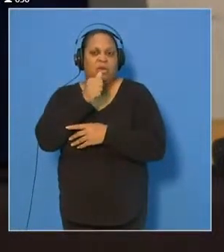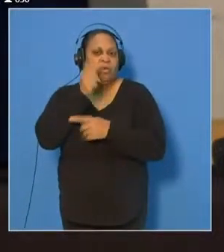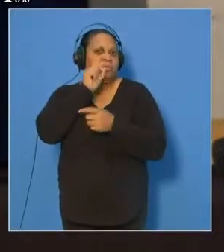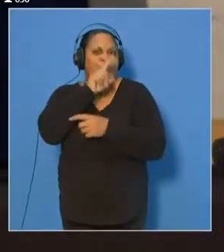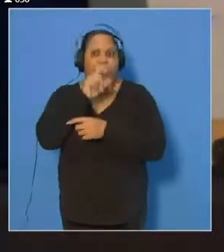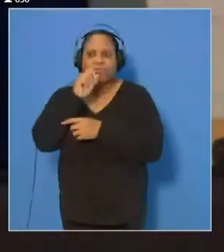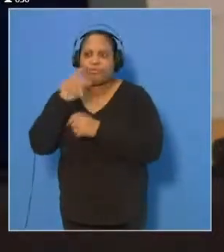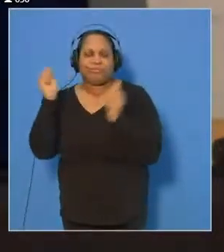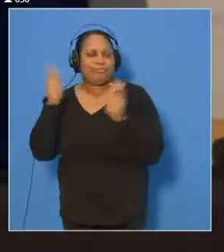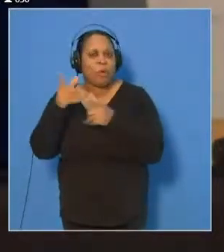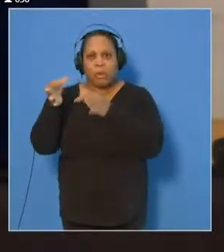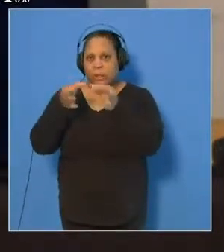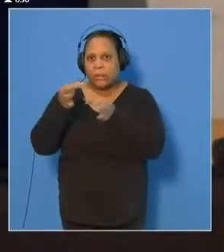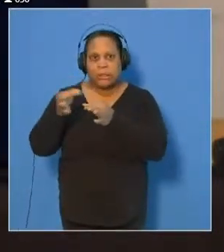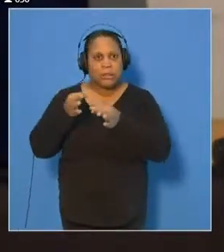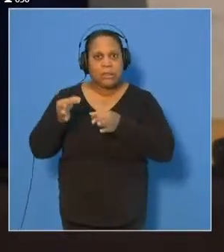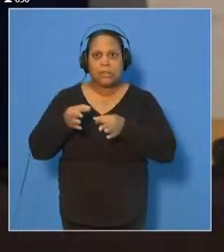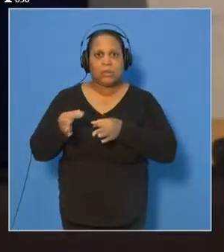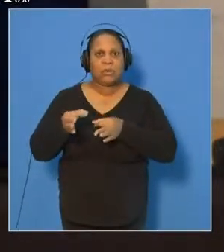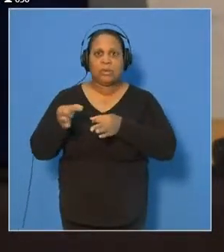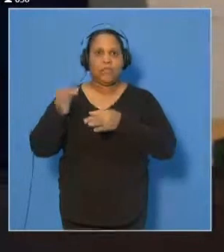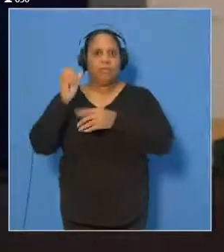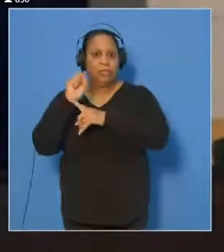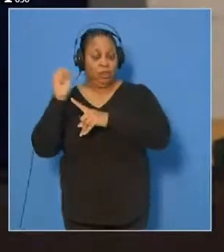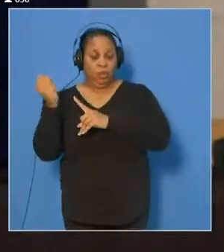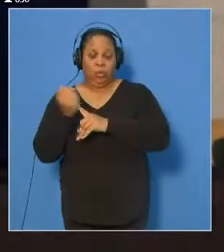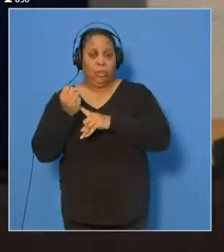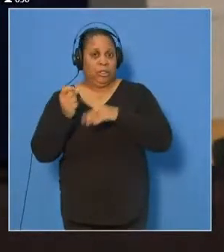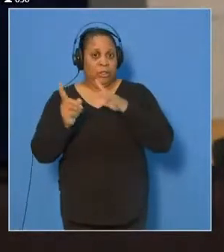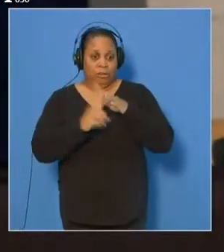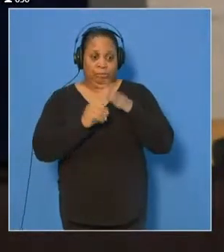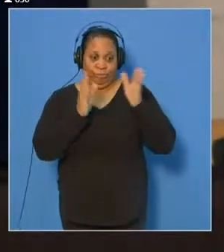of a case investigation. And we're certainly not going to